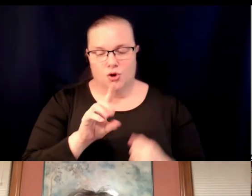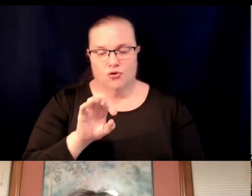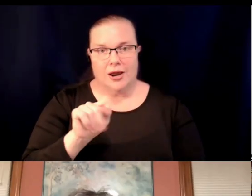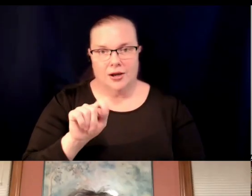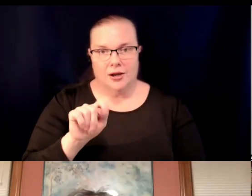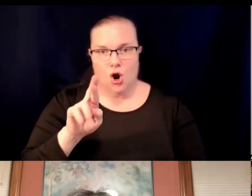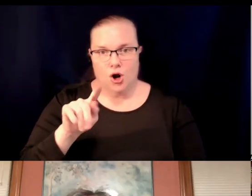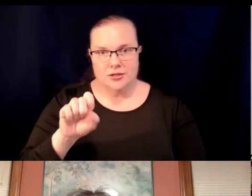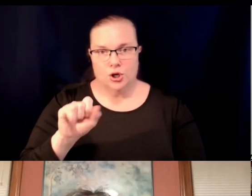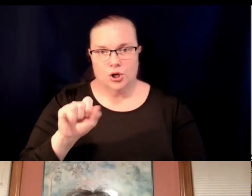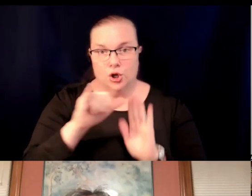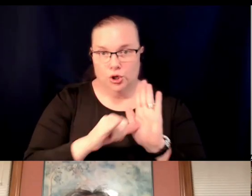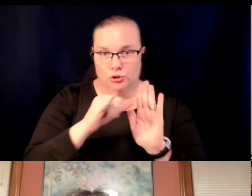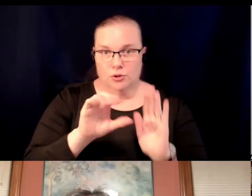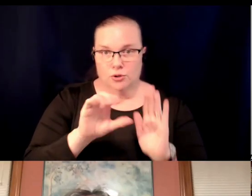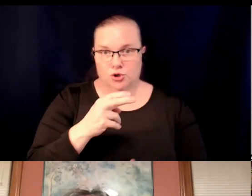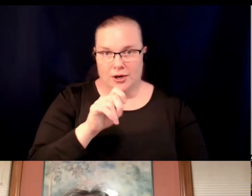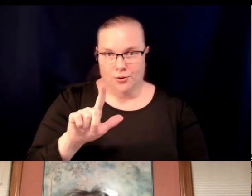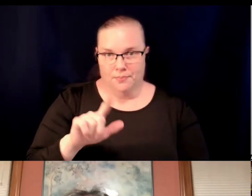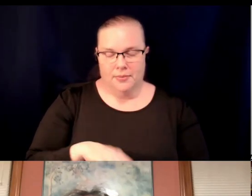YouTube channel. That's